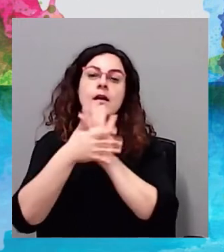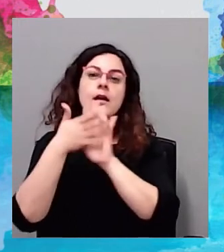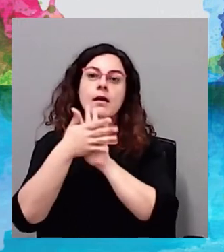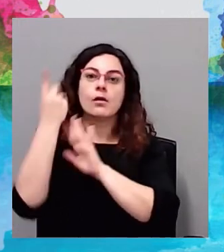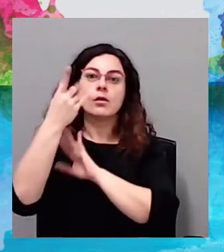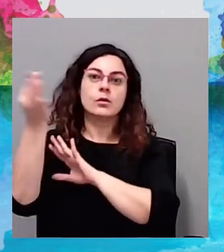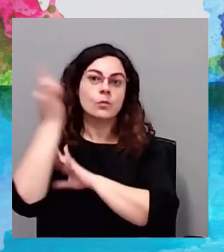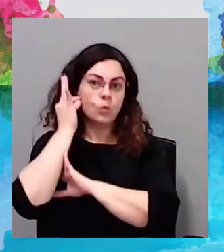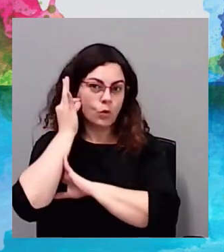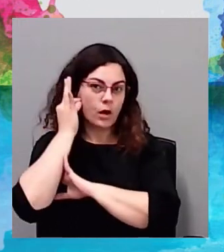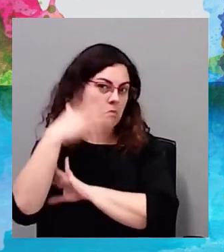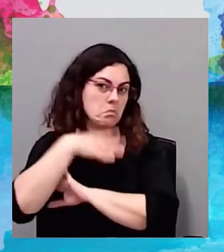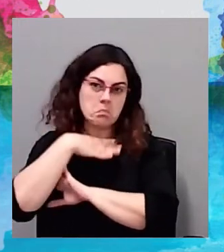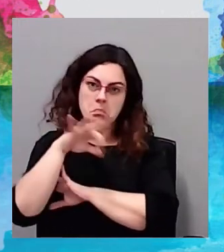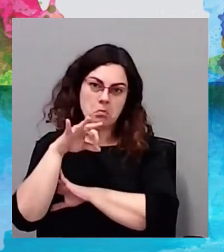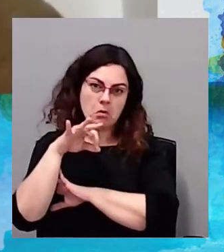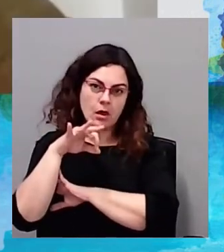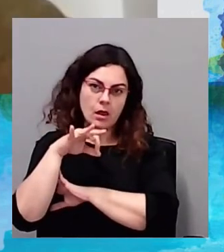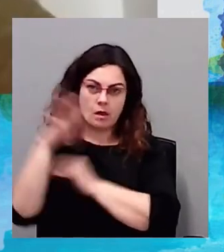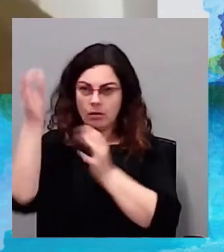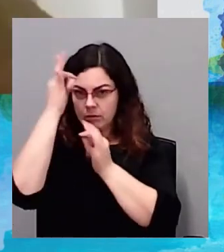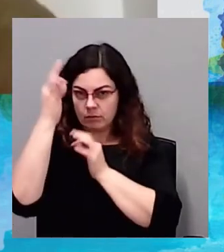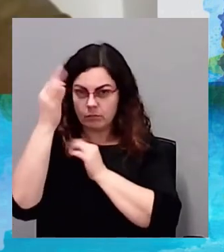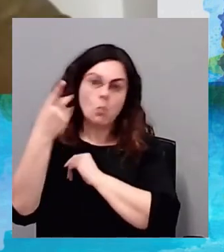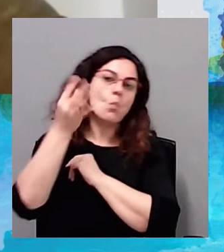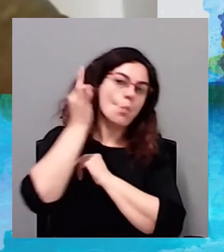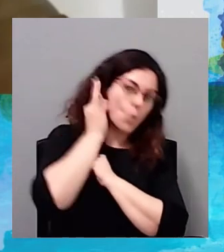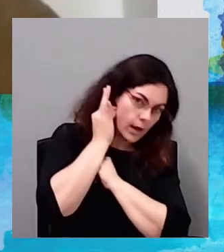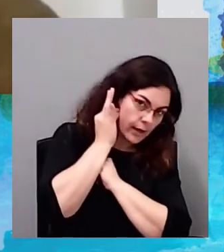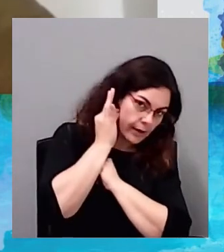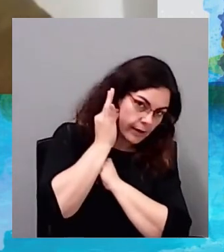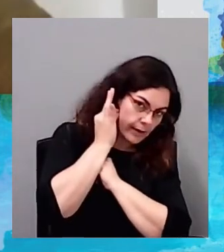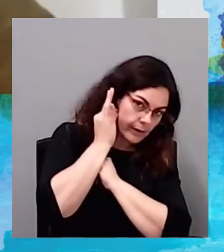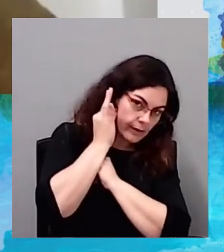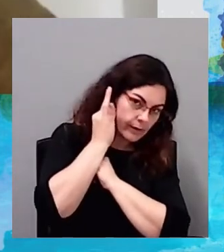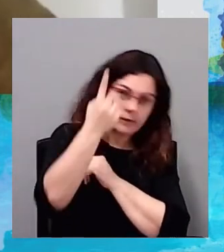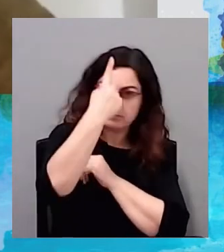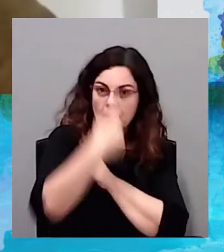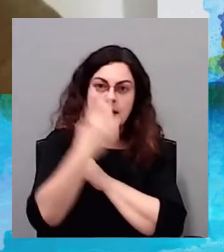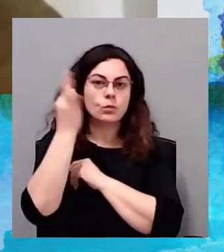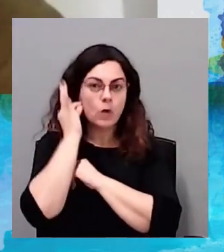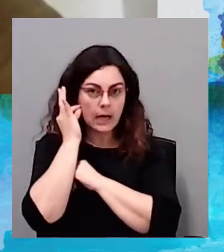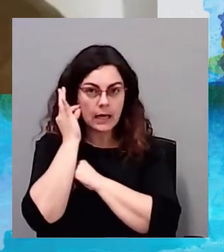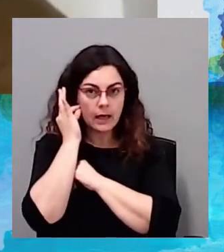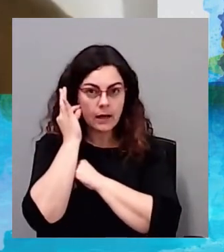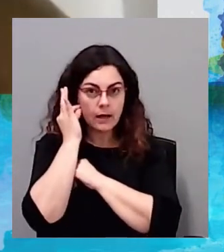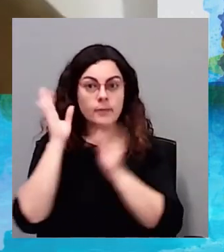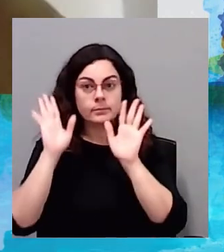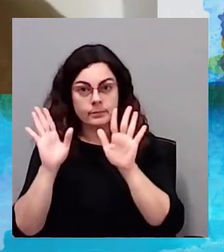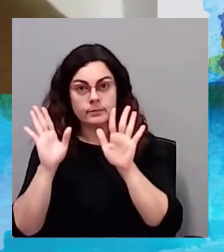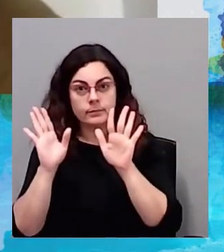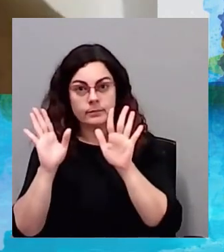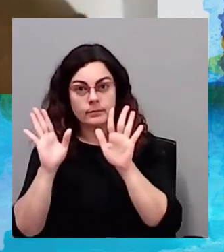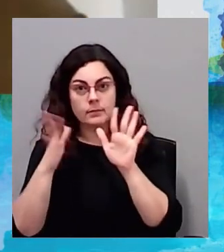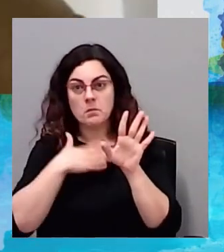art. Description of a woman. We could just describe this painting of as a